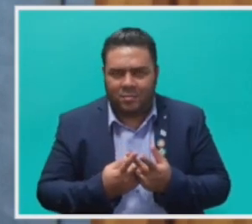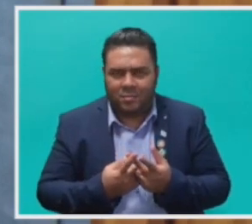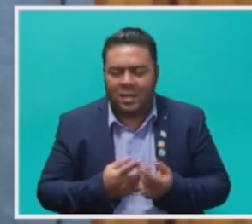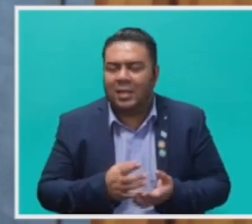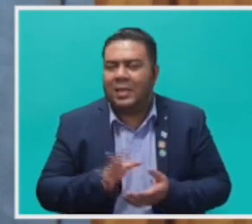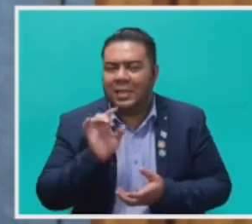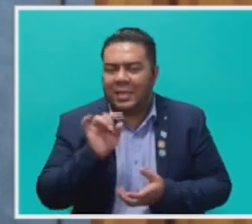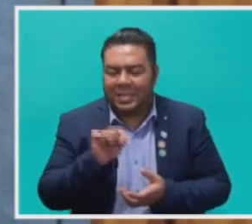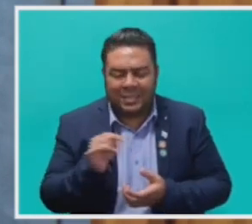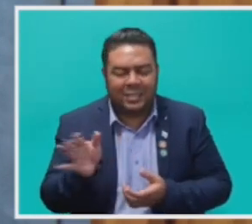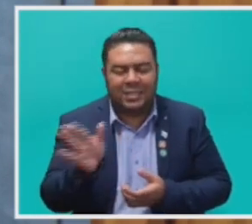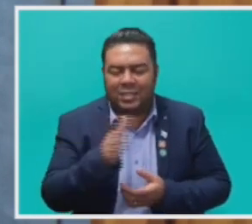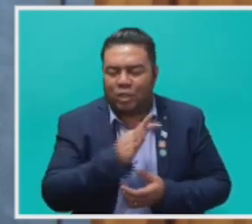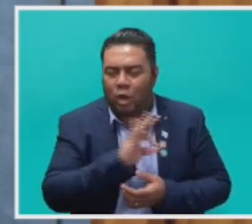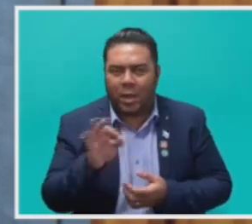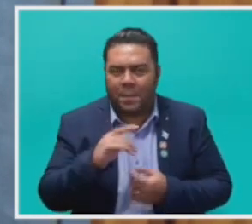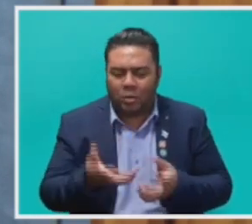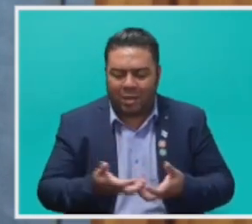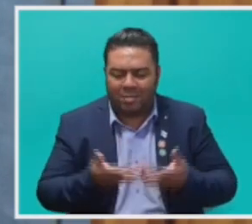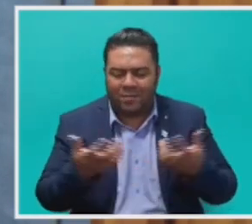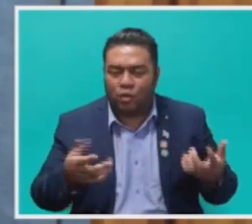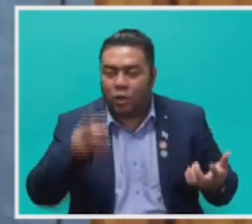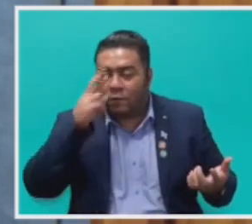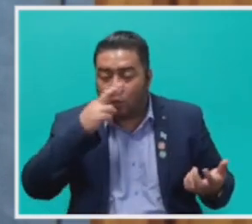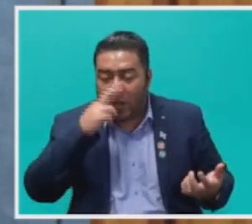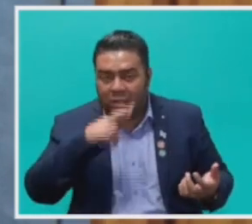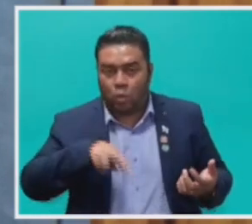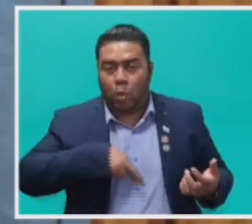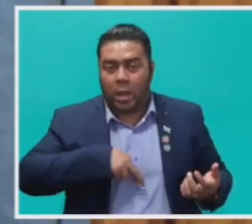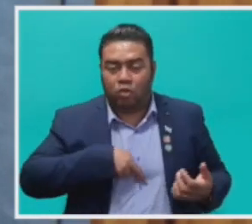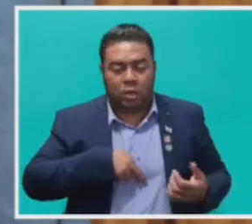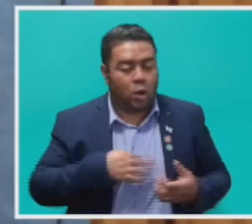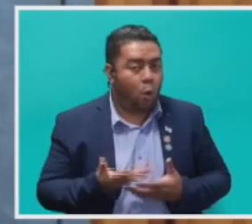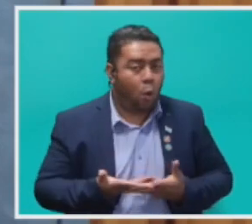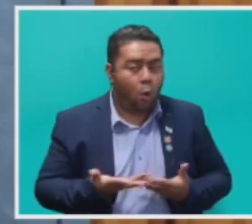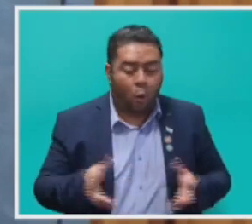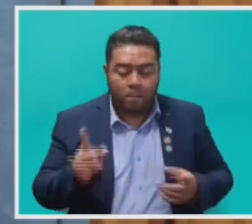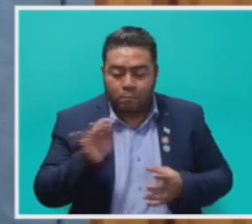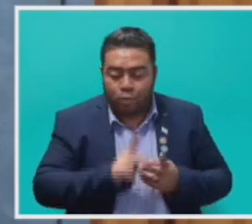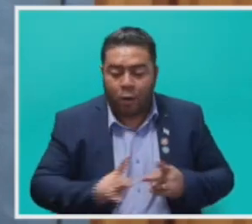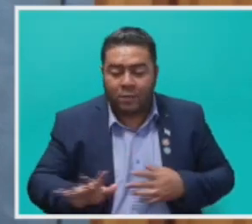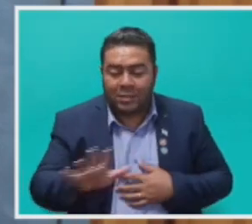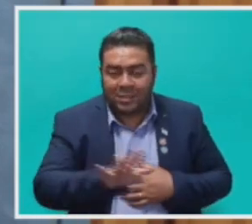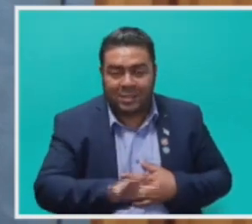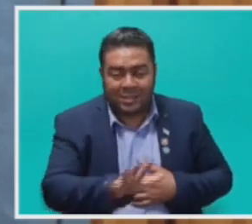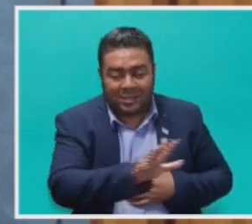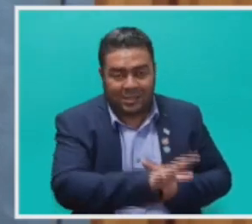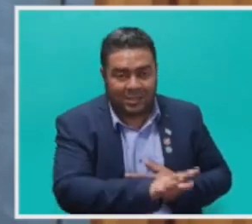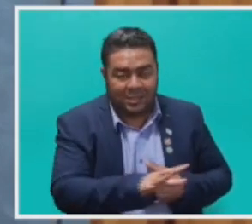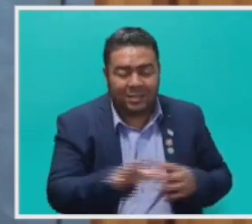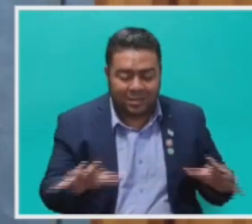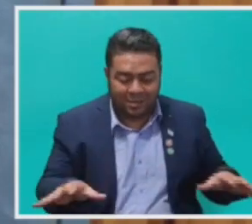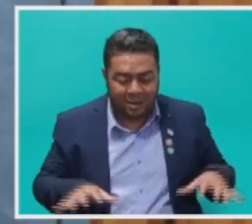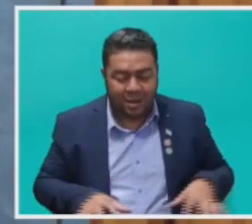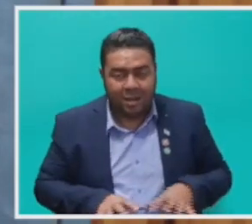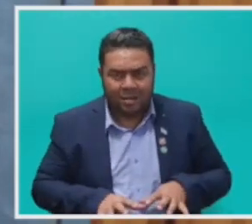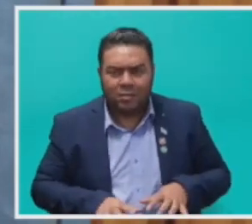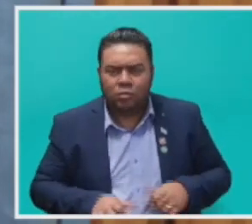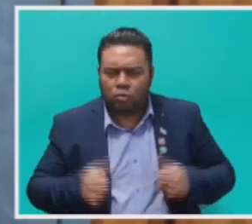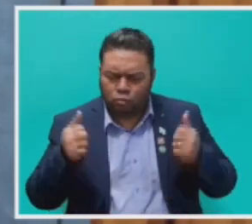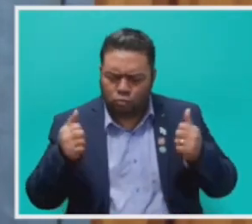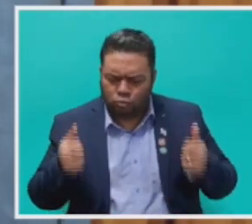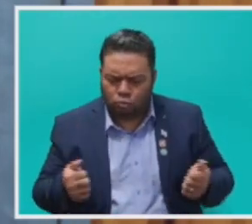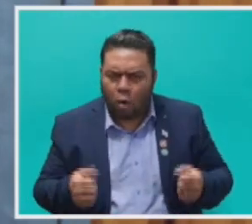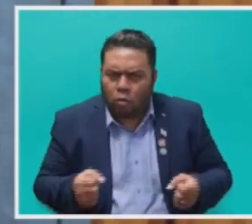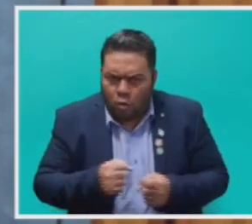another. This is not about divisions of race, religion, or province, even though those elements play a strong part